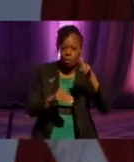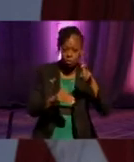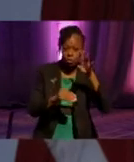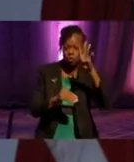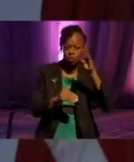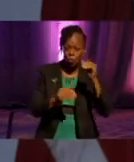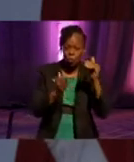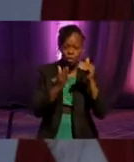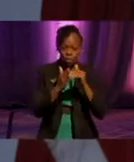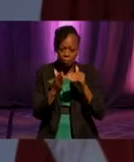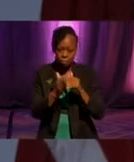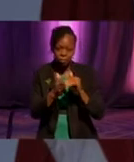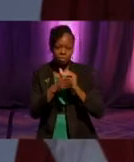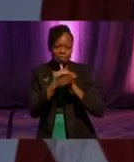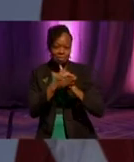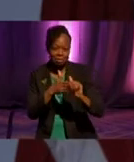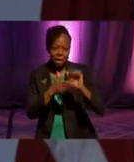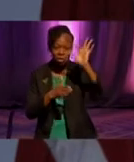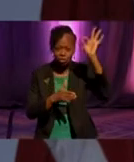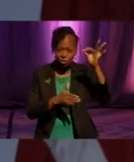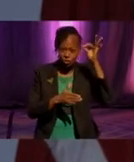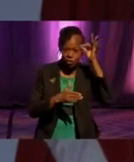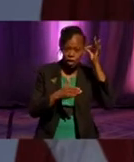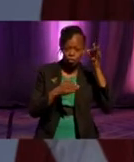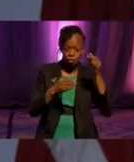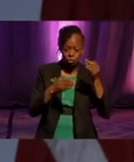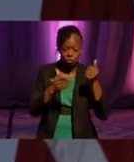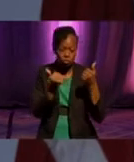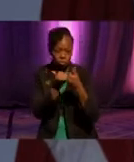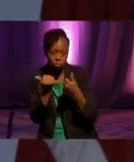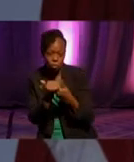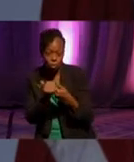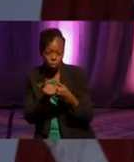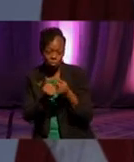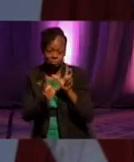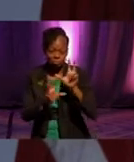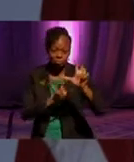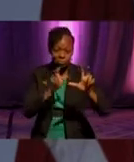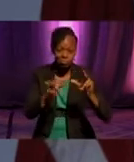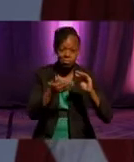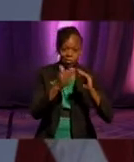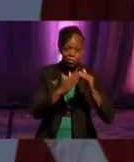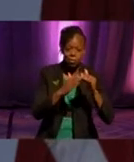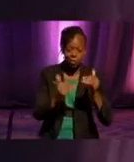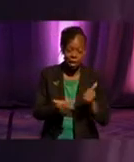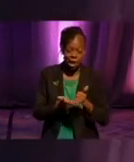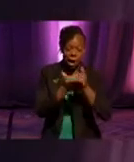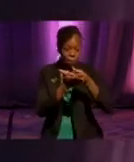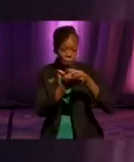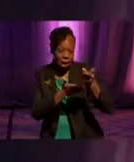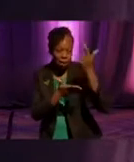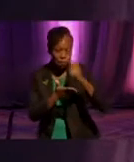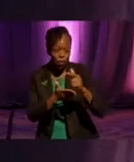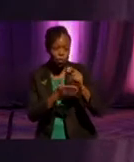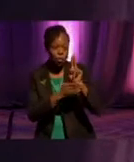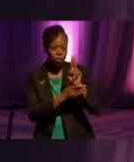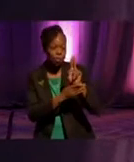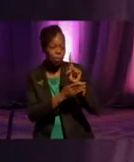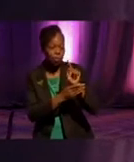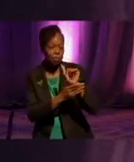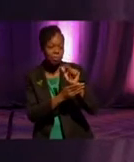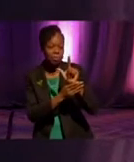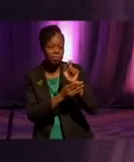relief into the community to pay rent and utilities for our residents. It's a good time to